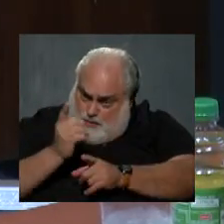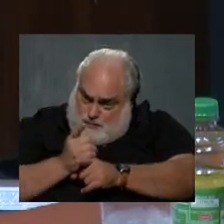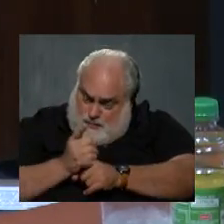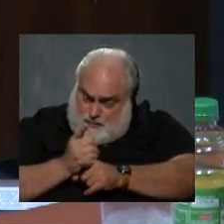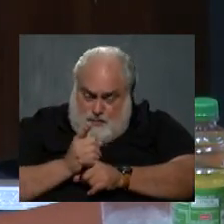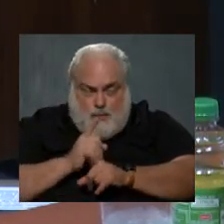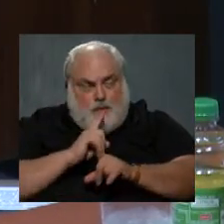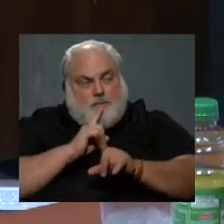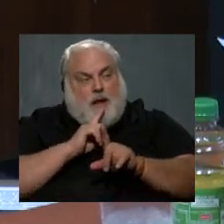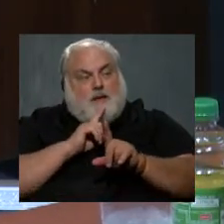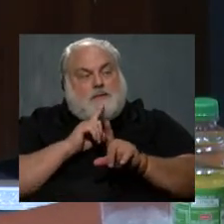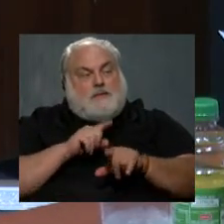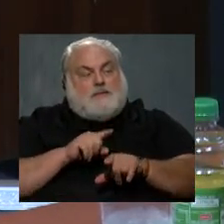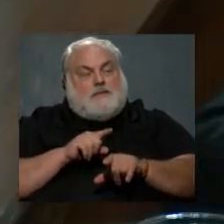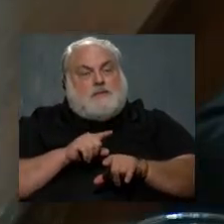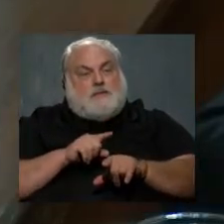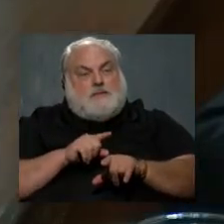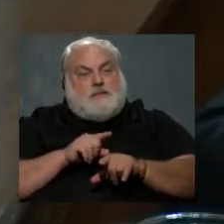Director Richardson,